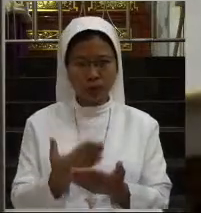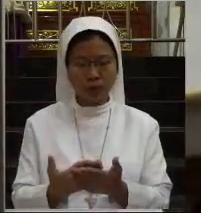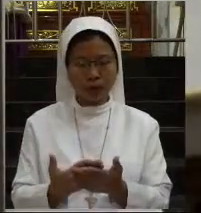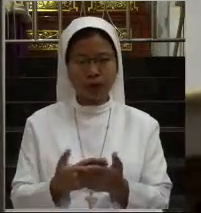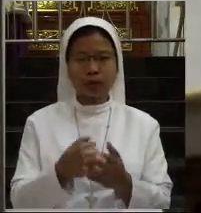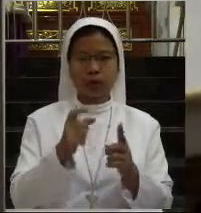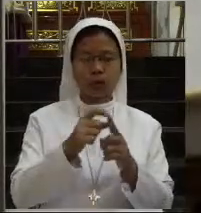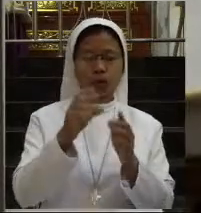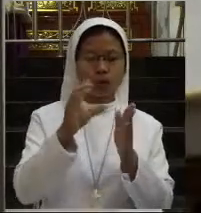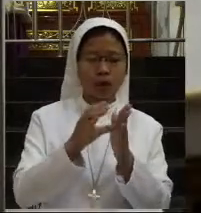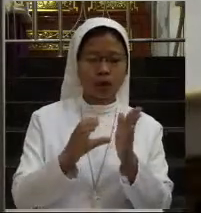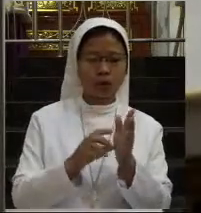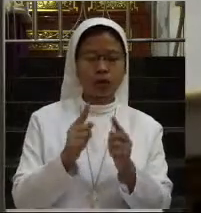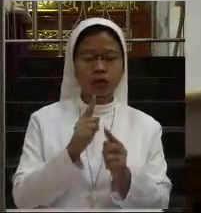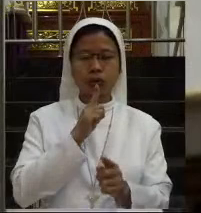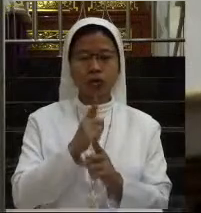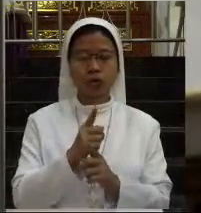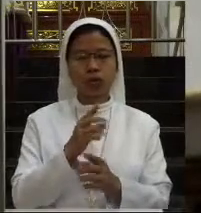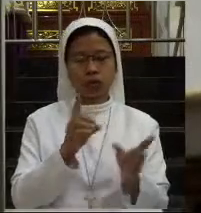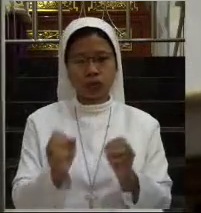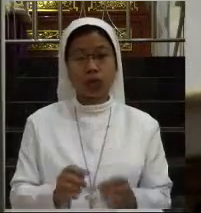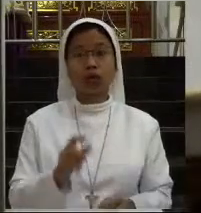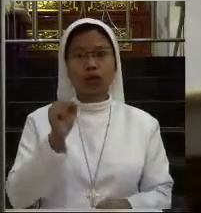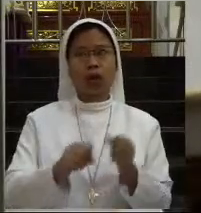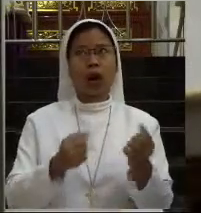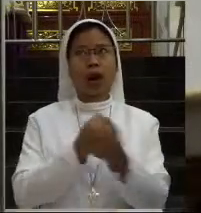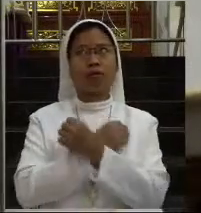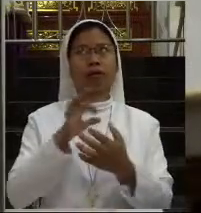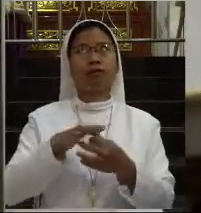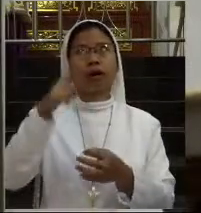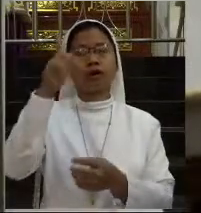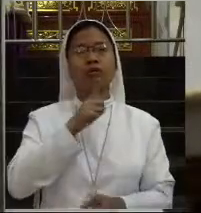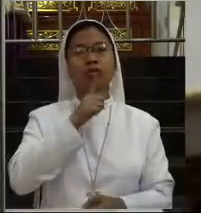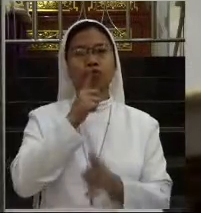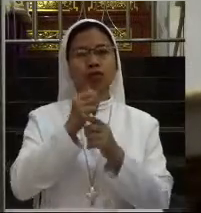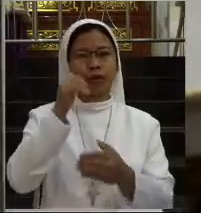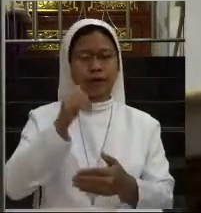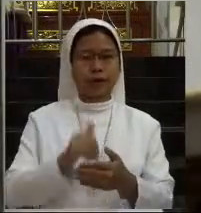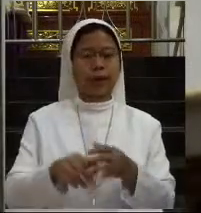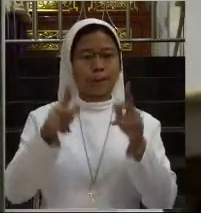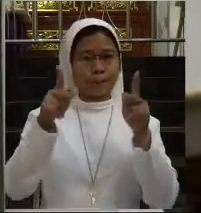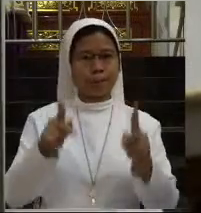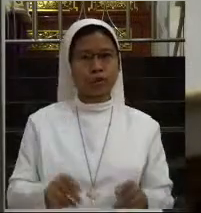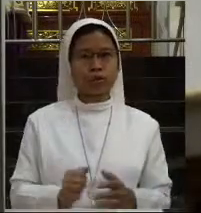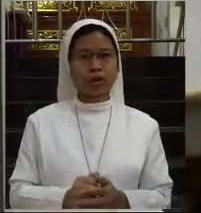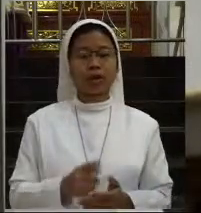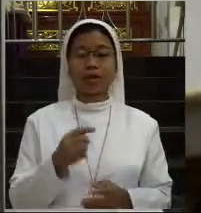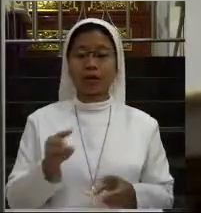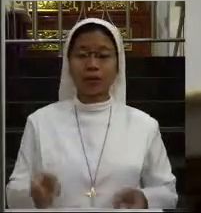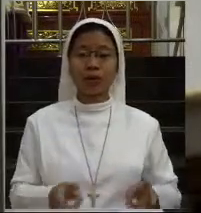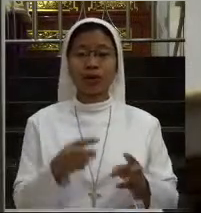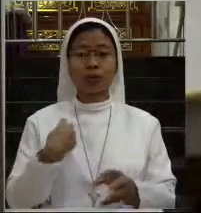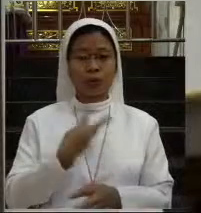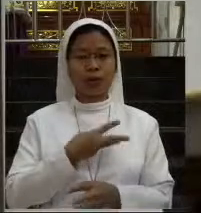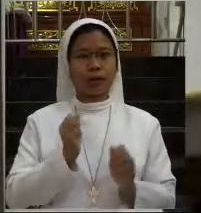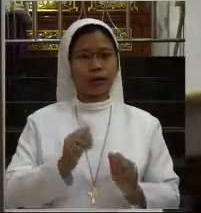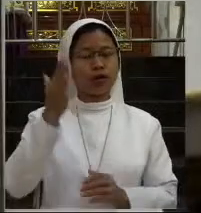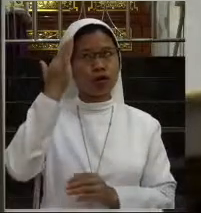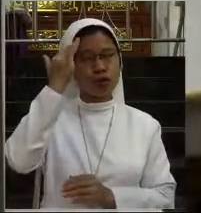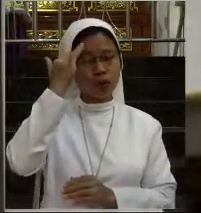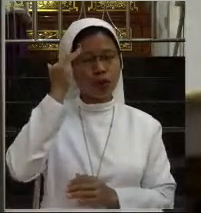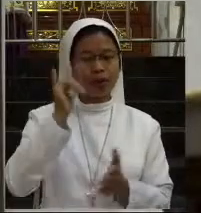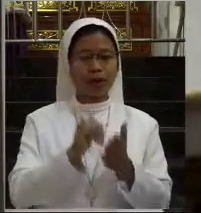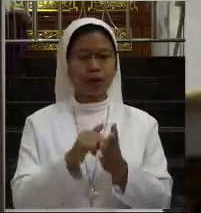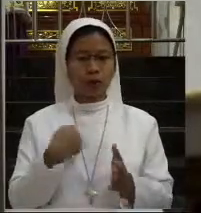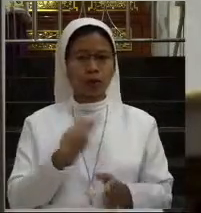God is truly perfected in Him. This is the way we may know that we are